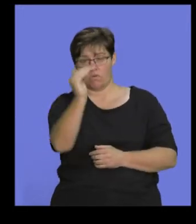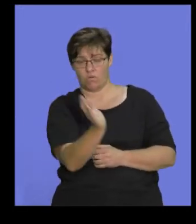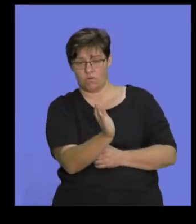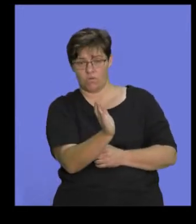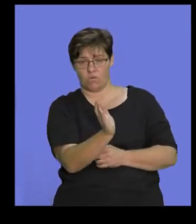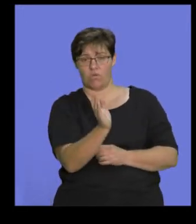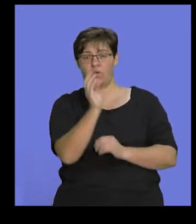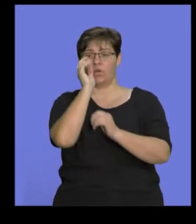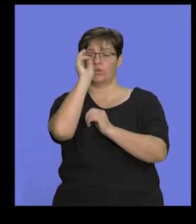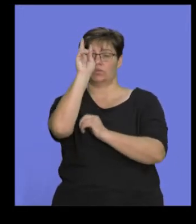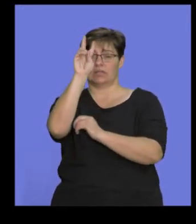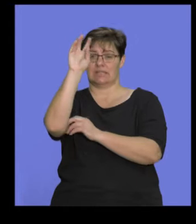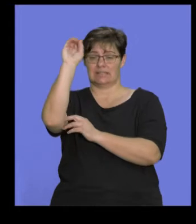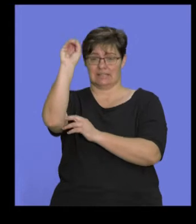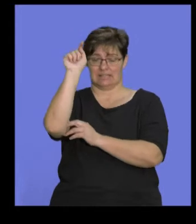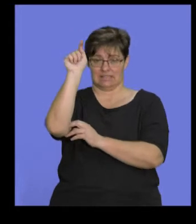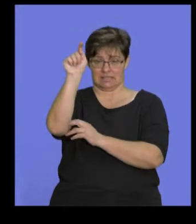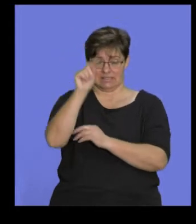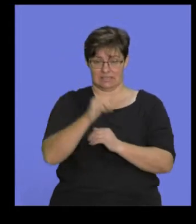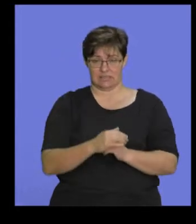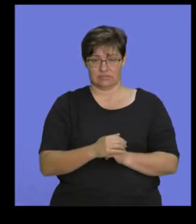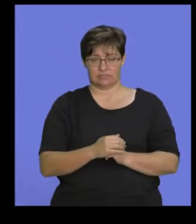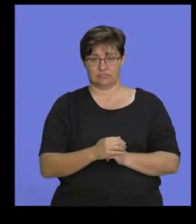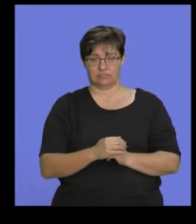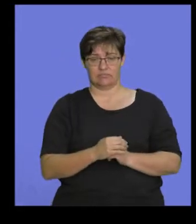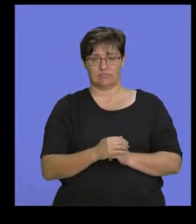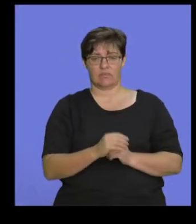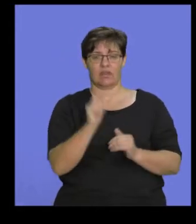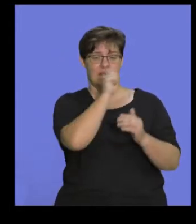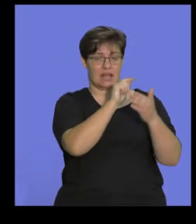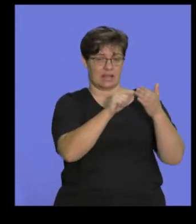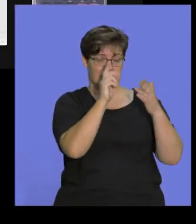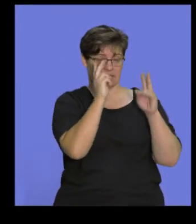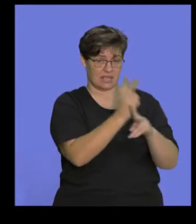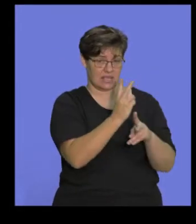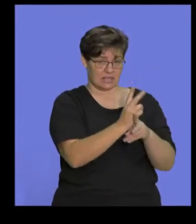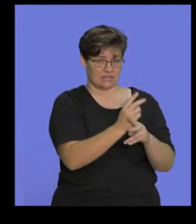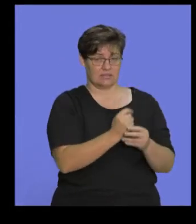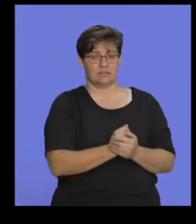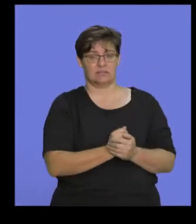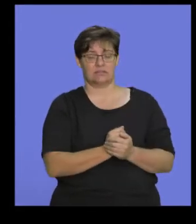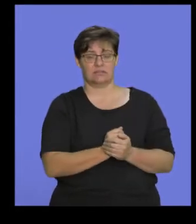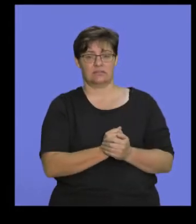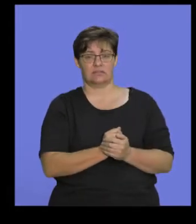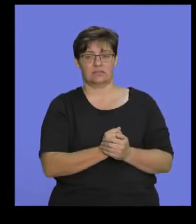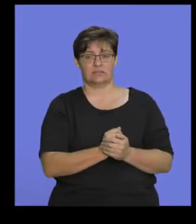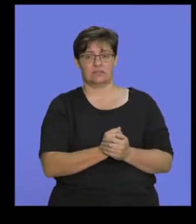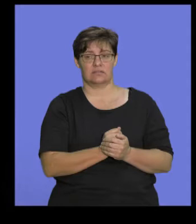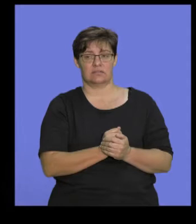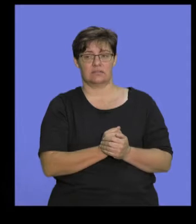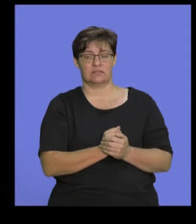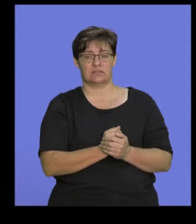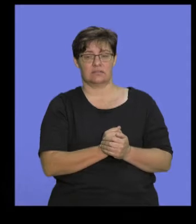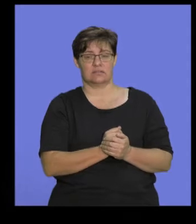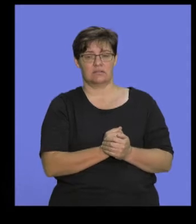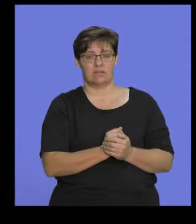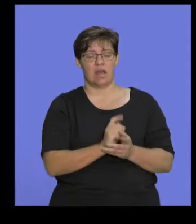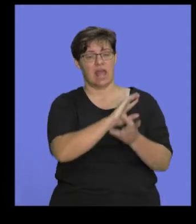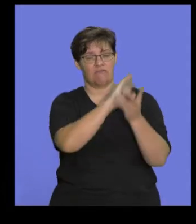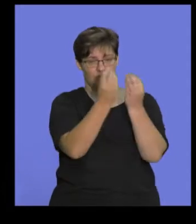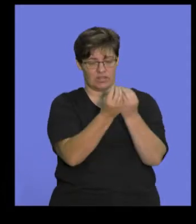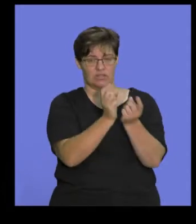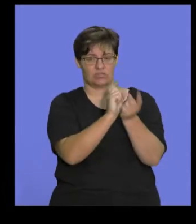the exponent of 20 there. So going back to the calculator again, now I'm just going